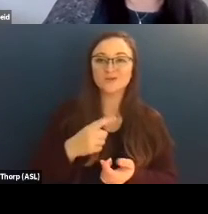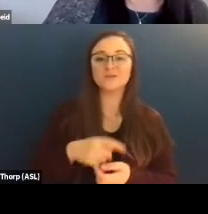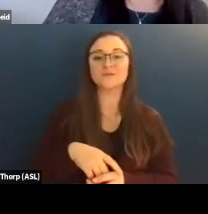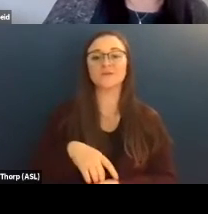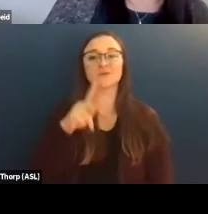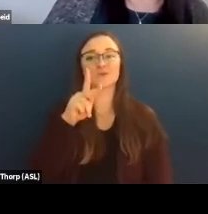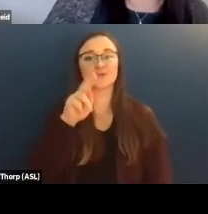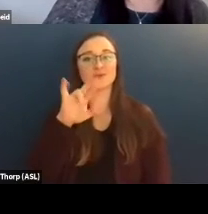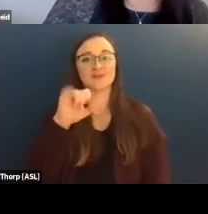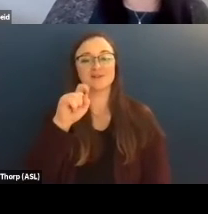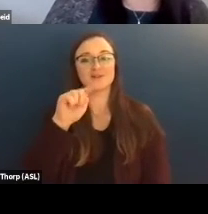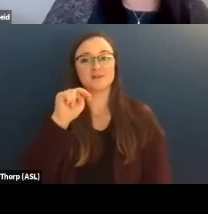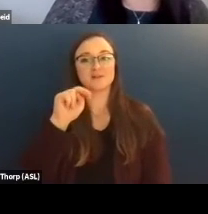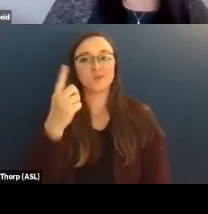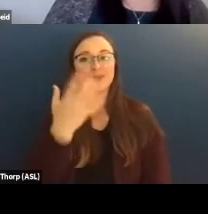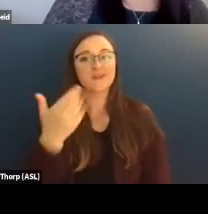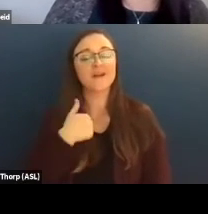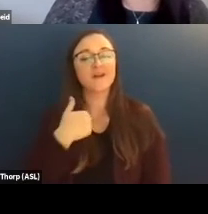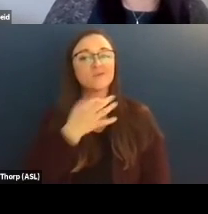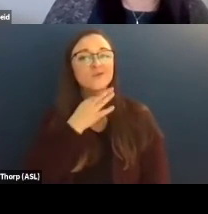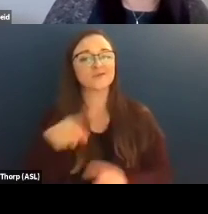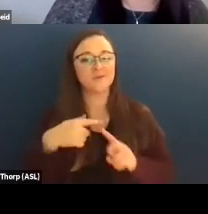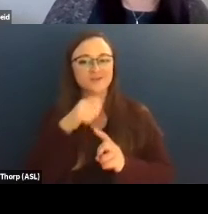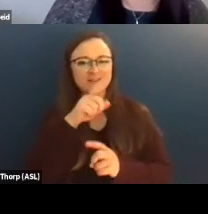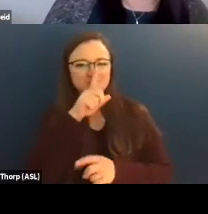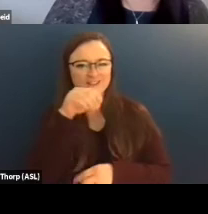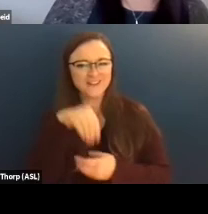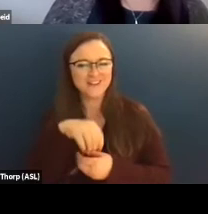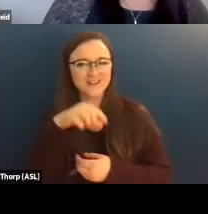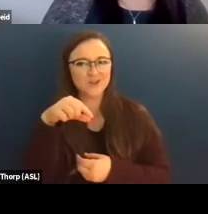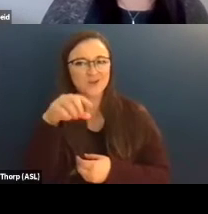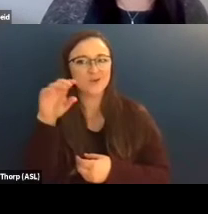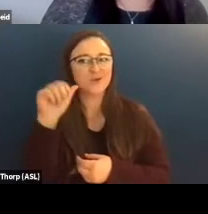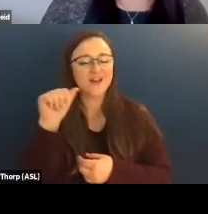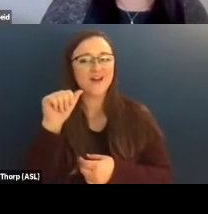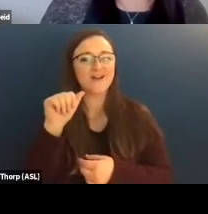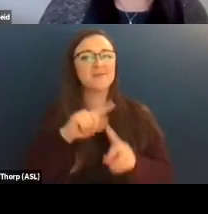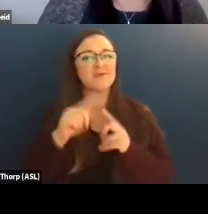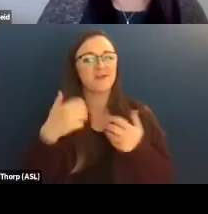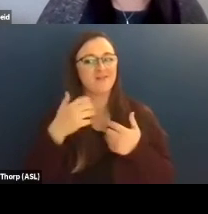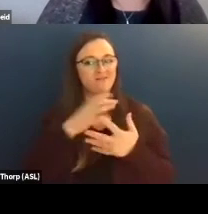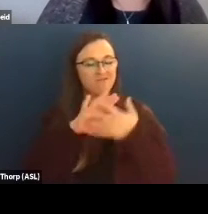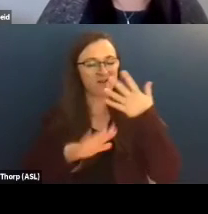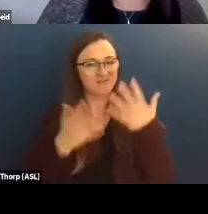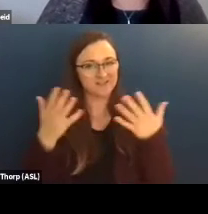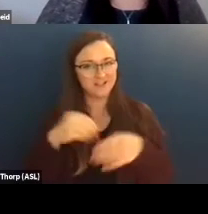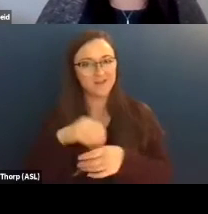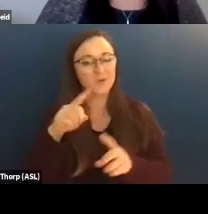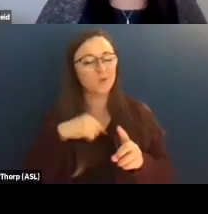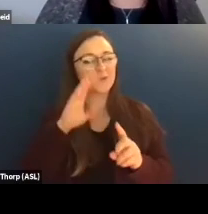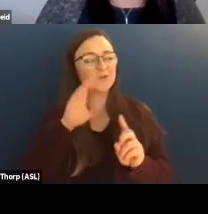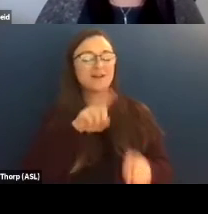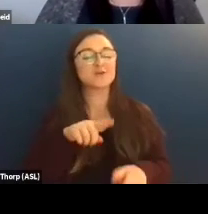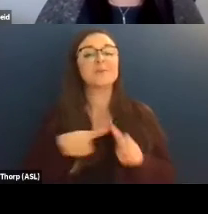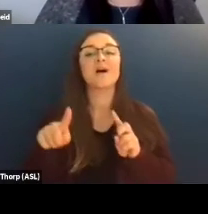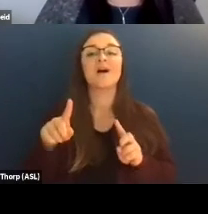I'm wondering about that's not really in the Q&A box yet, but there are lots of things in here that we'll get to. But we've talked a lot